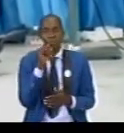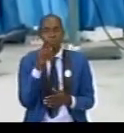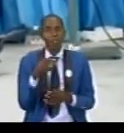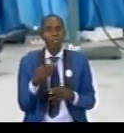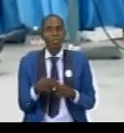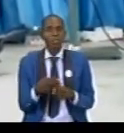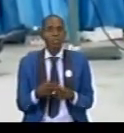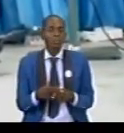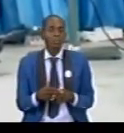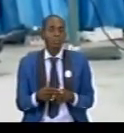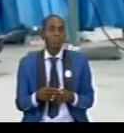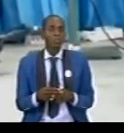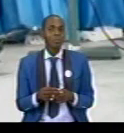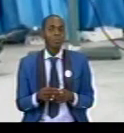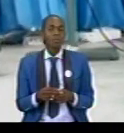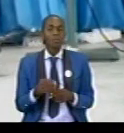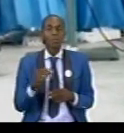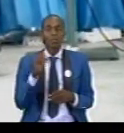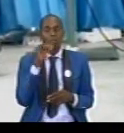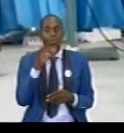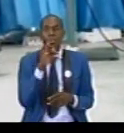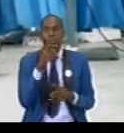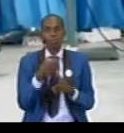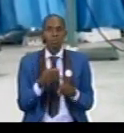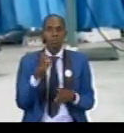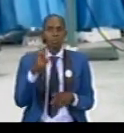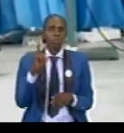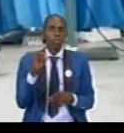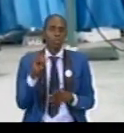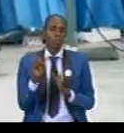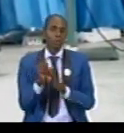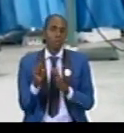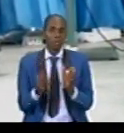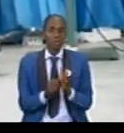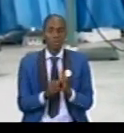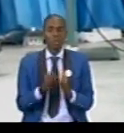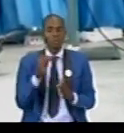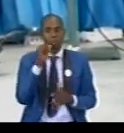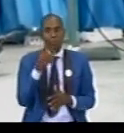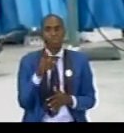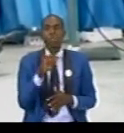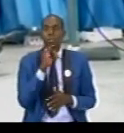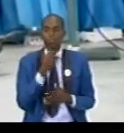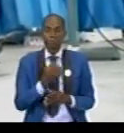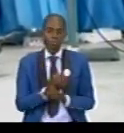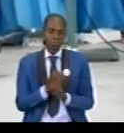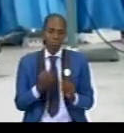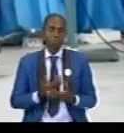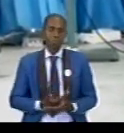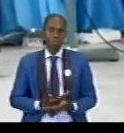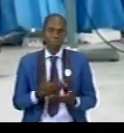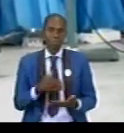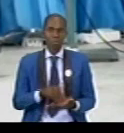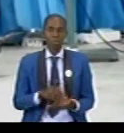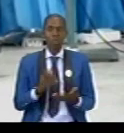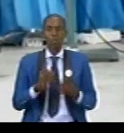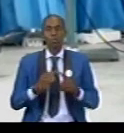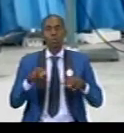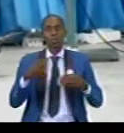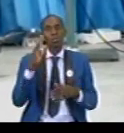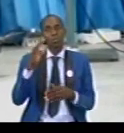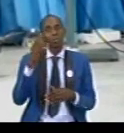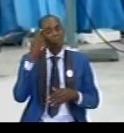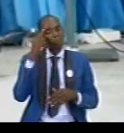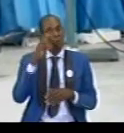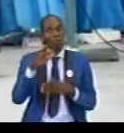Agnes Osewege from Edo State. By the grace of God, I'm born again. I want to give testimony for what God has